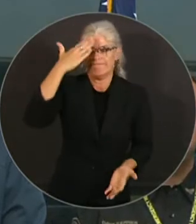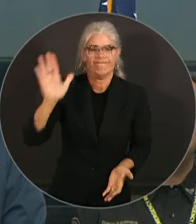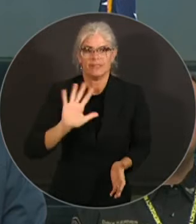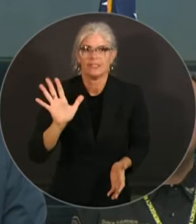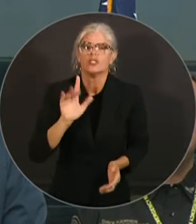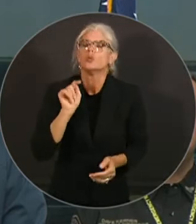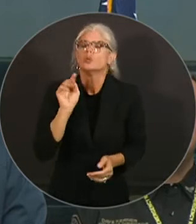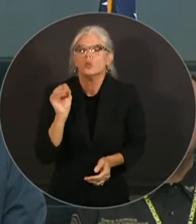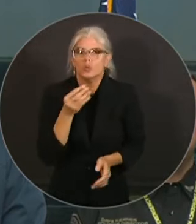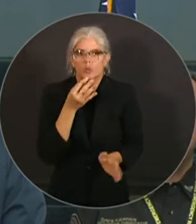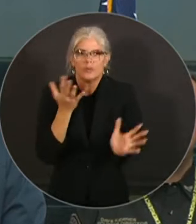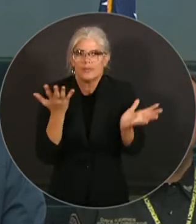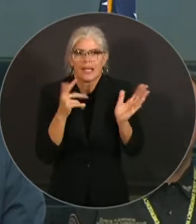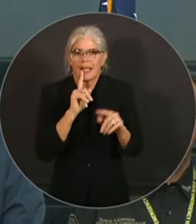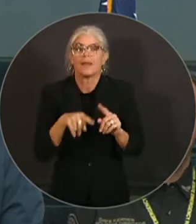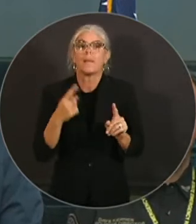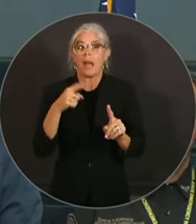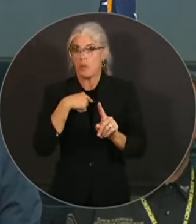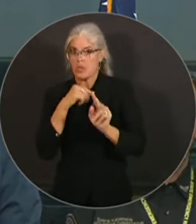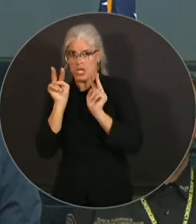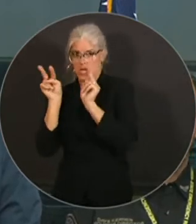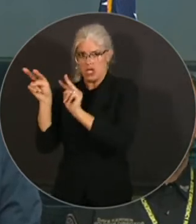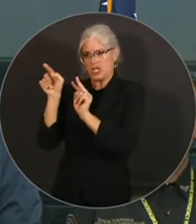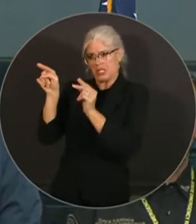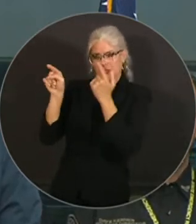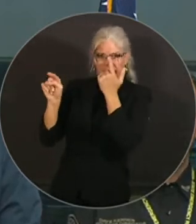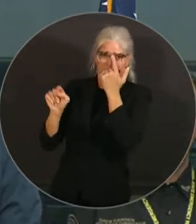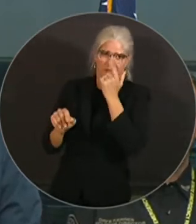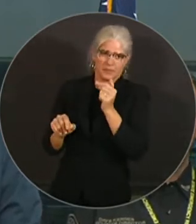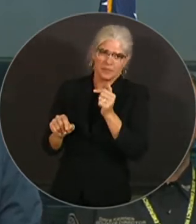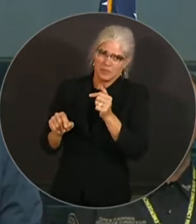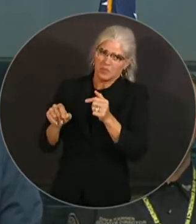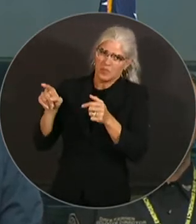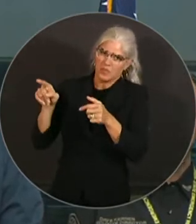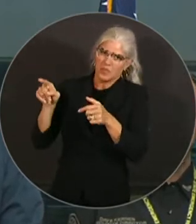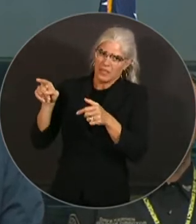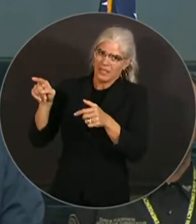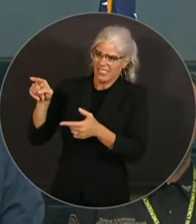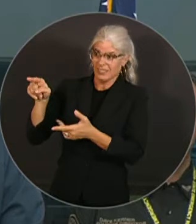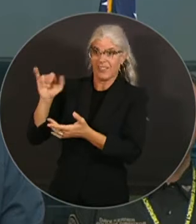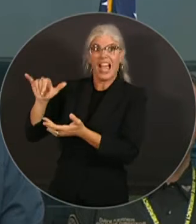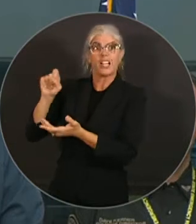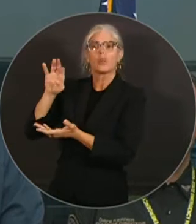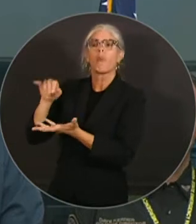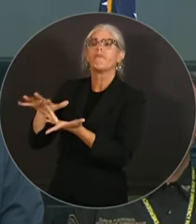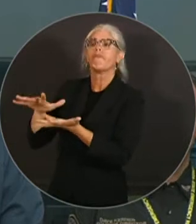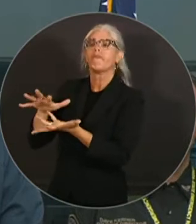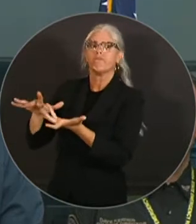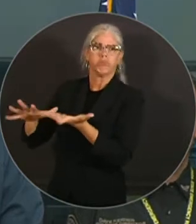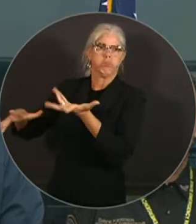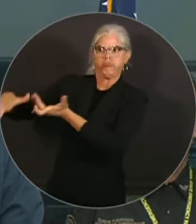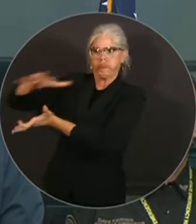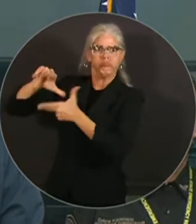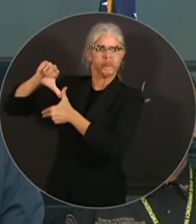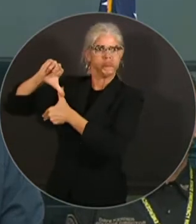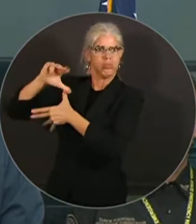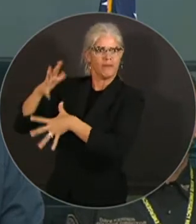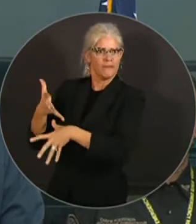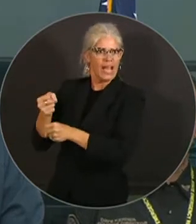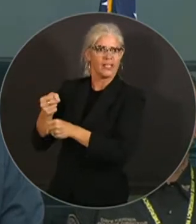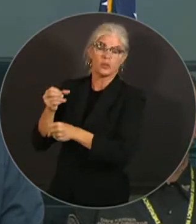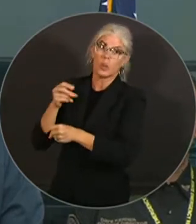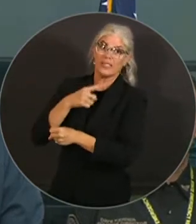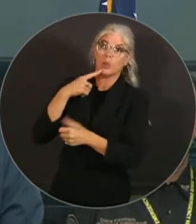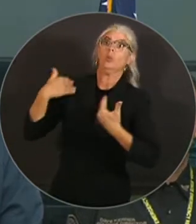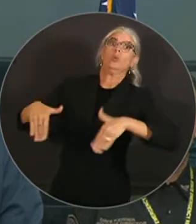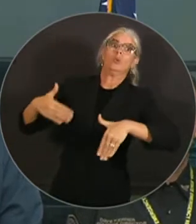look at, this is a very quickly forming storm. It formed, and then they said, well, it's going to